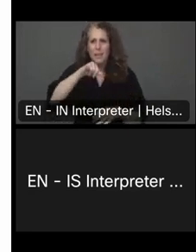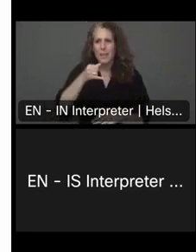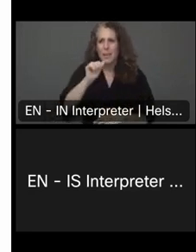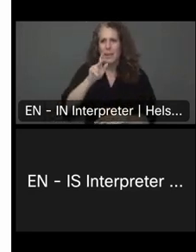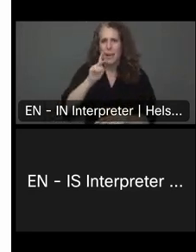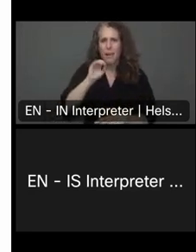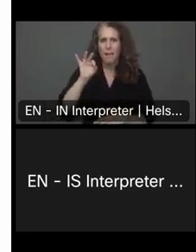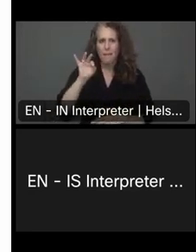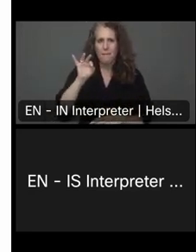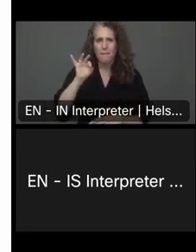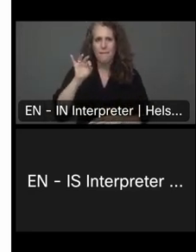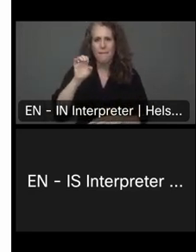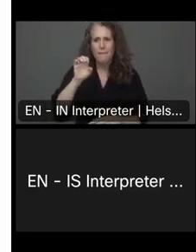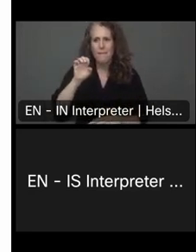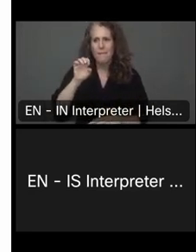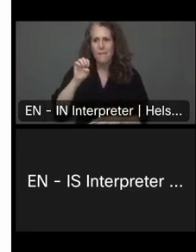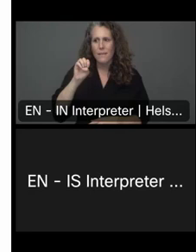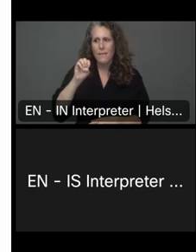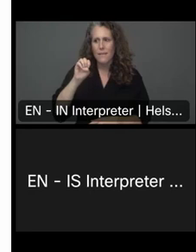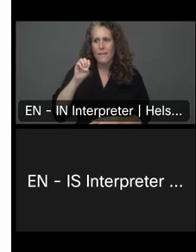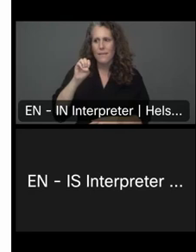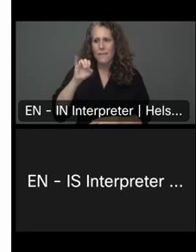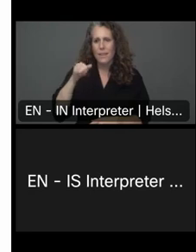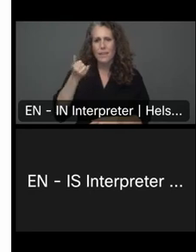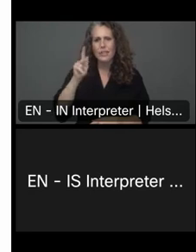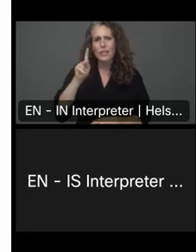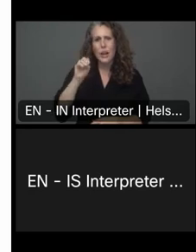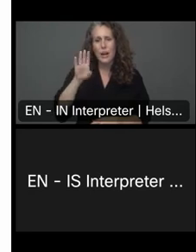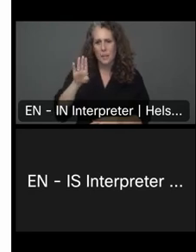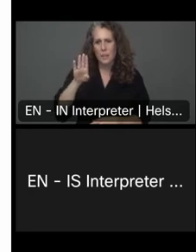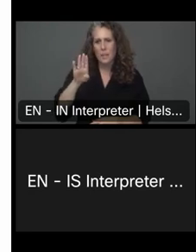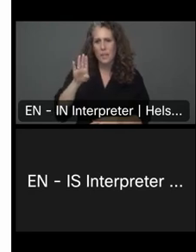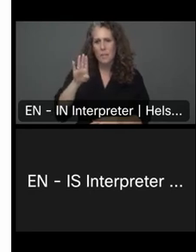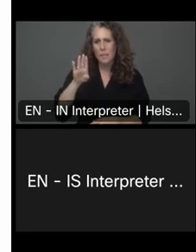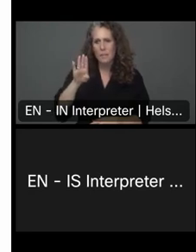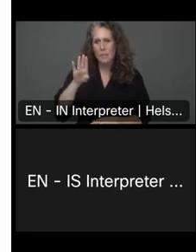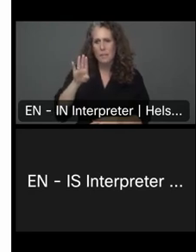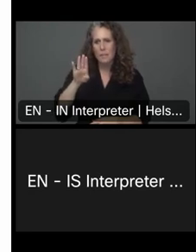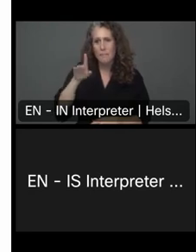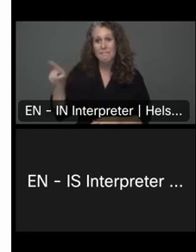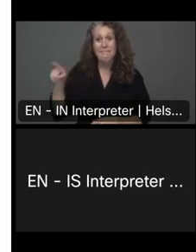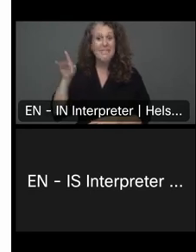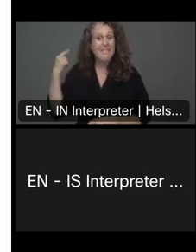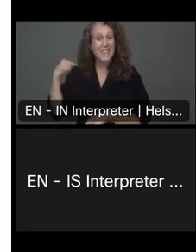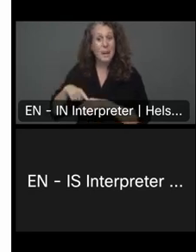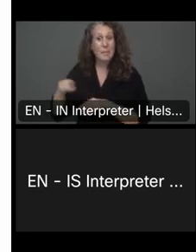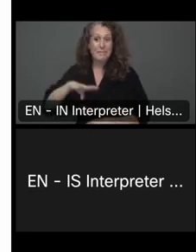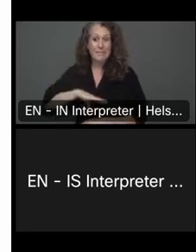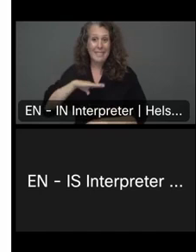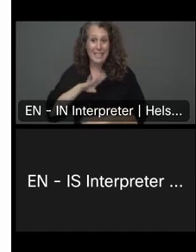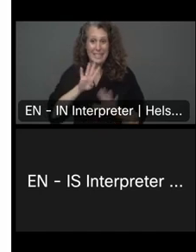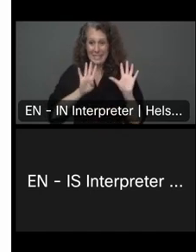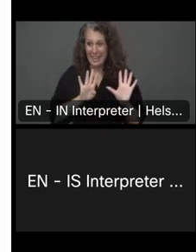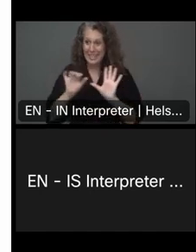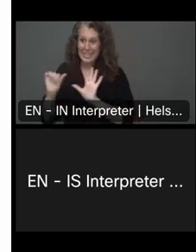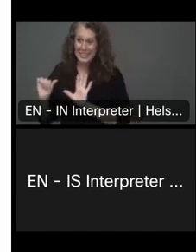in time before he died in February this year at the age of 96. Today, IPRA